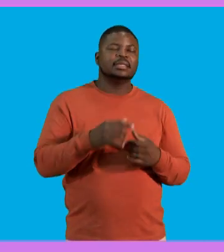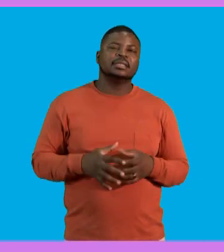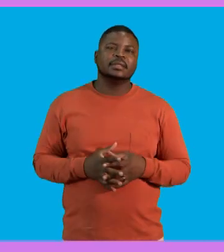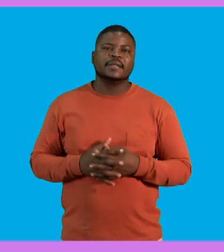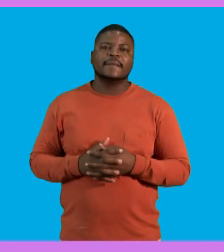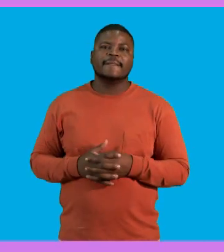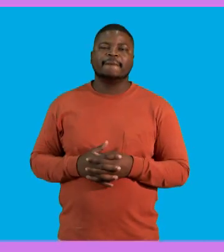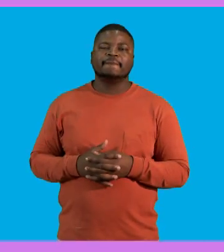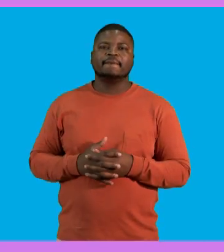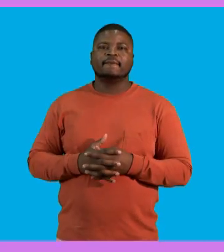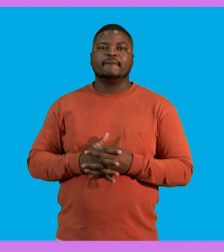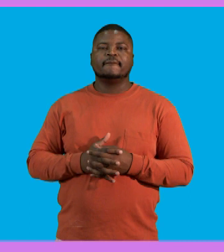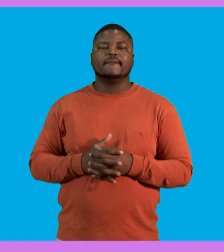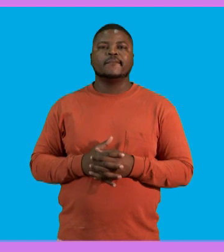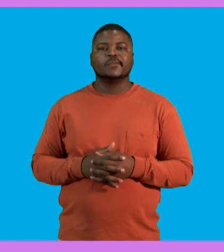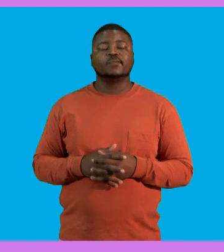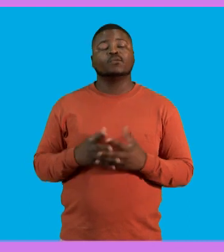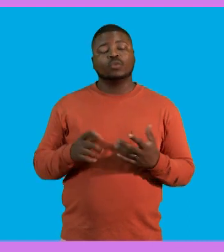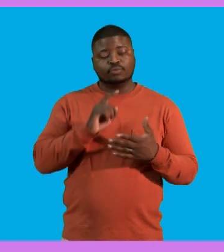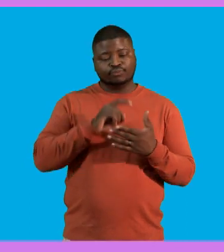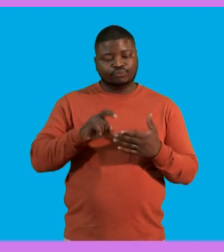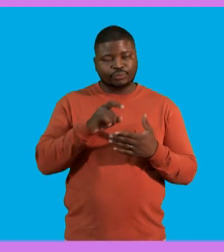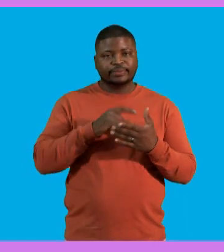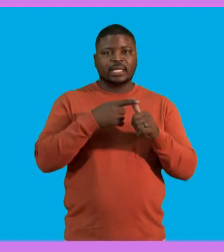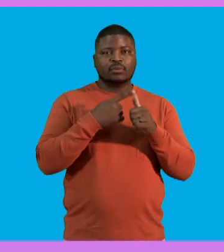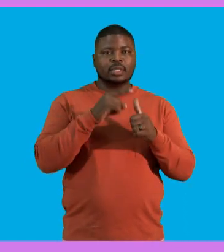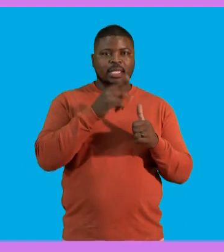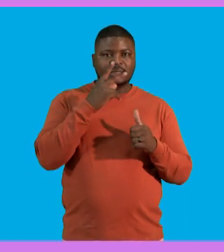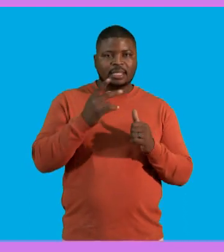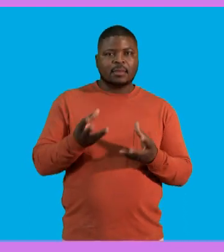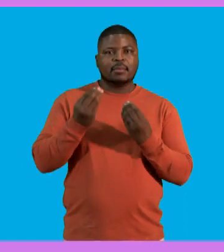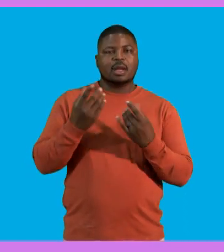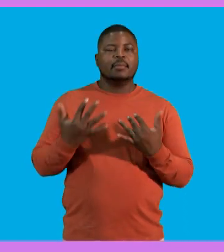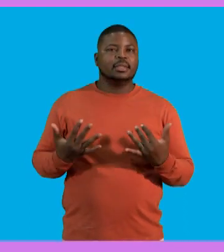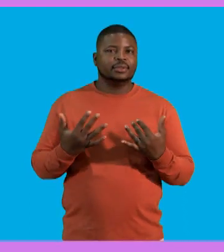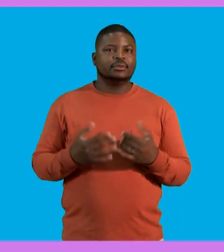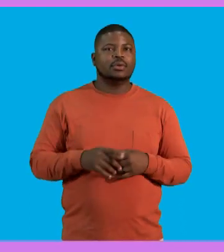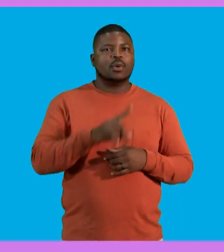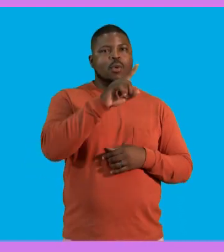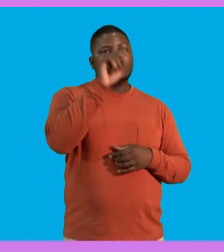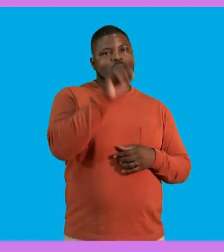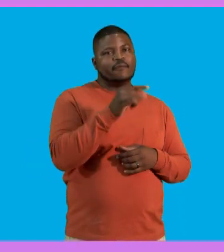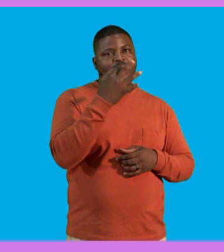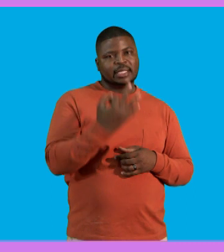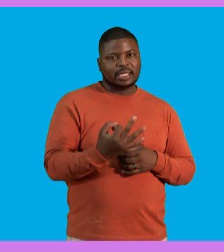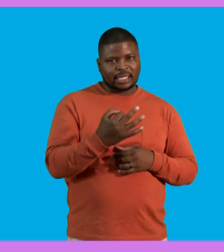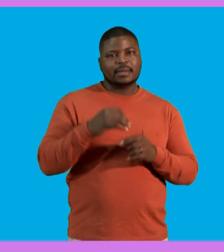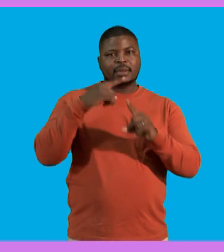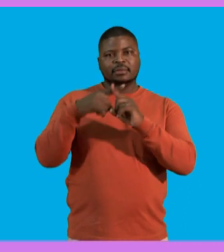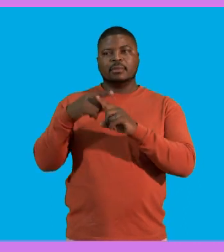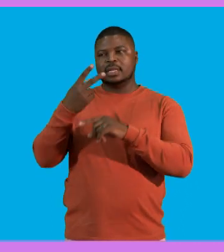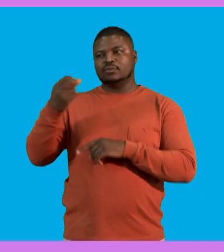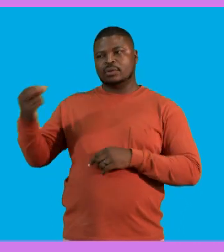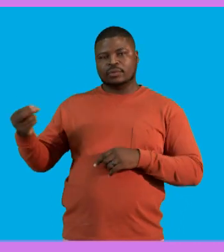their bill. So let us punch it on our calculator and see what we get. So we'll say 1/3 multiplied